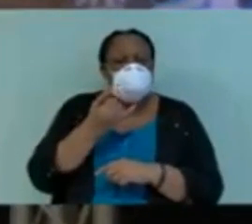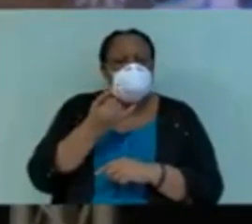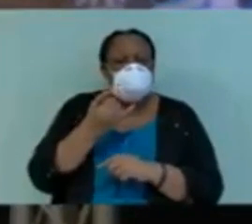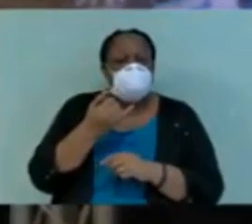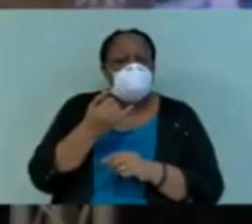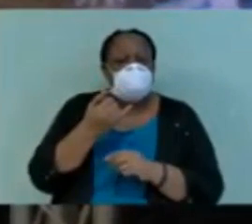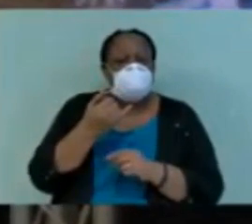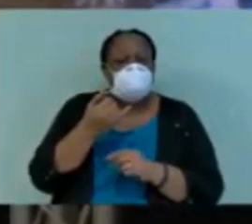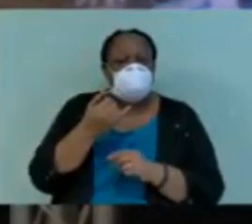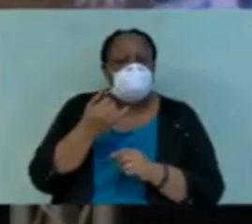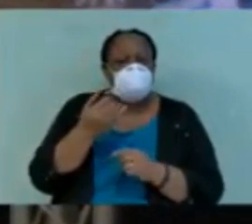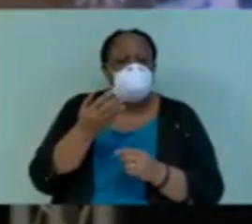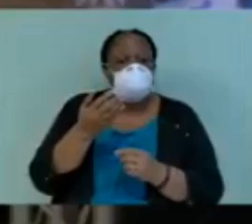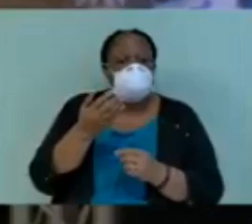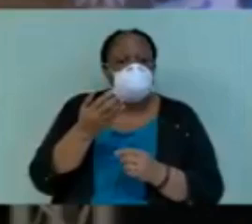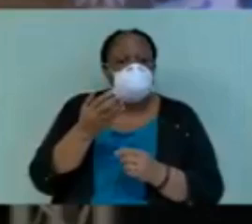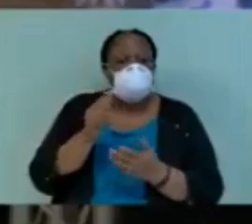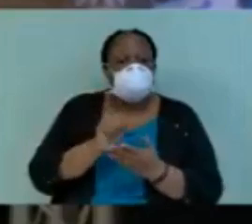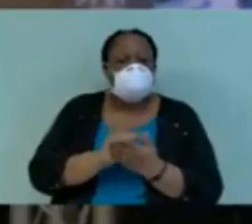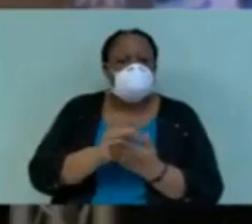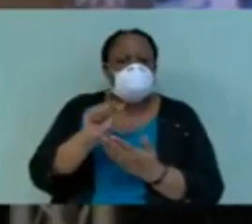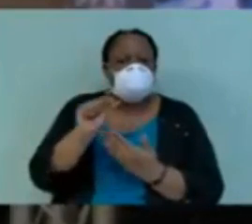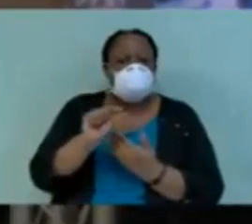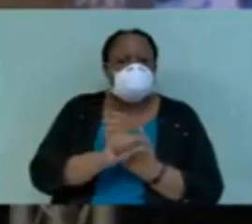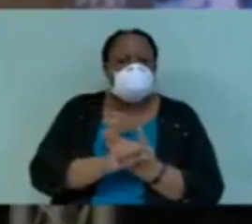automatically, no later than